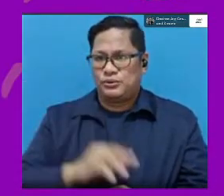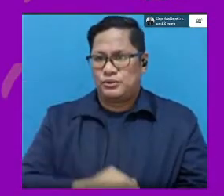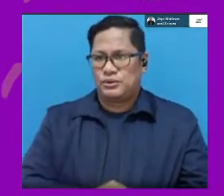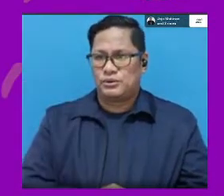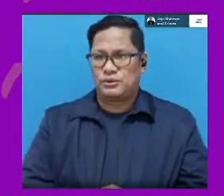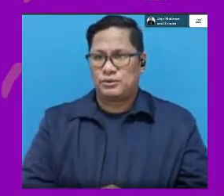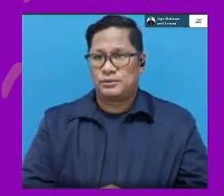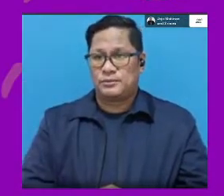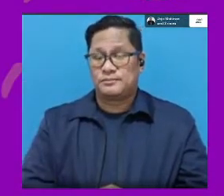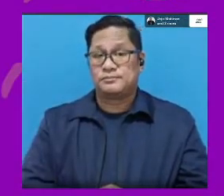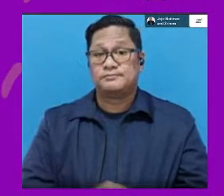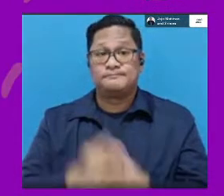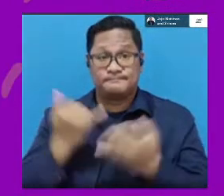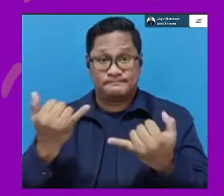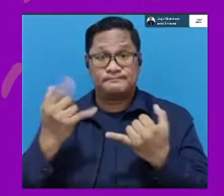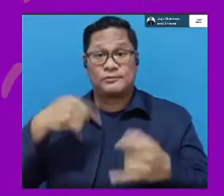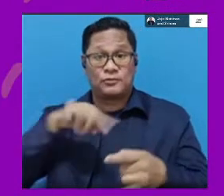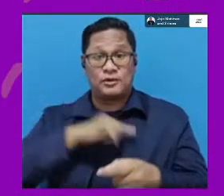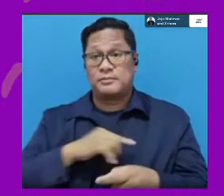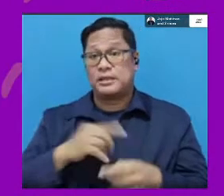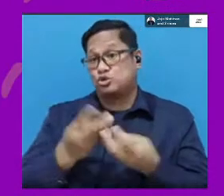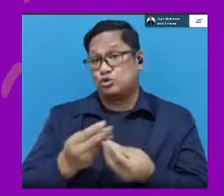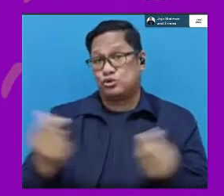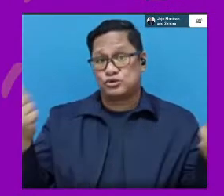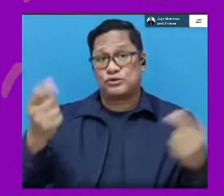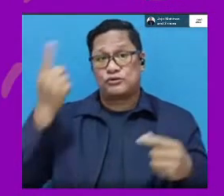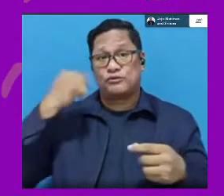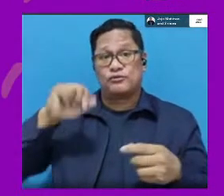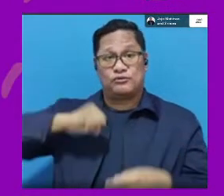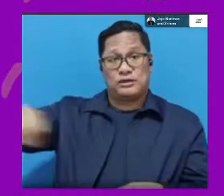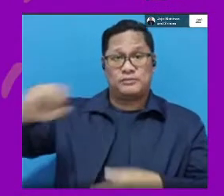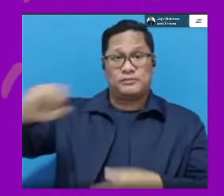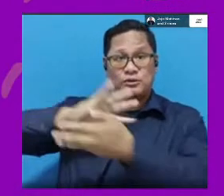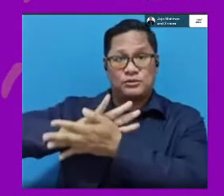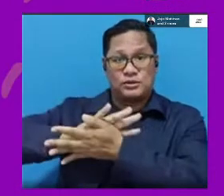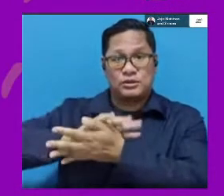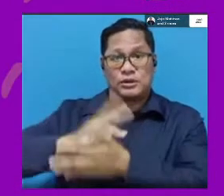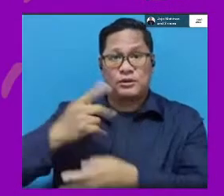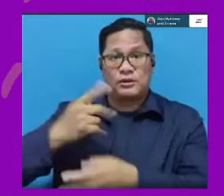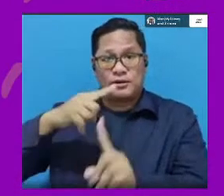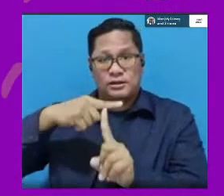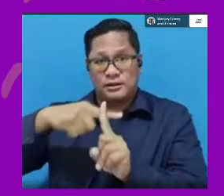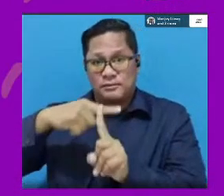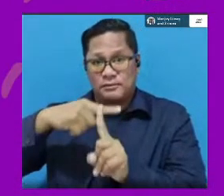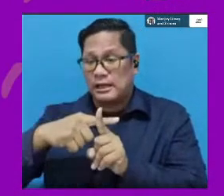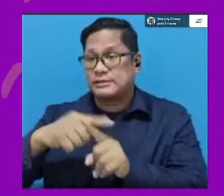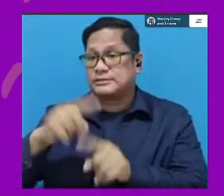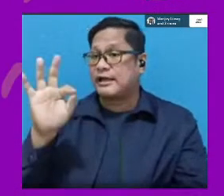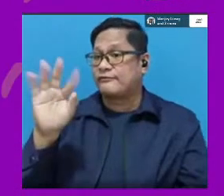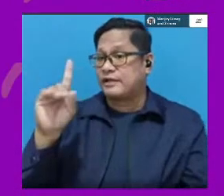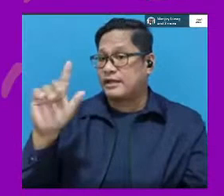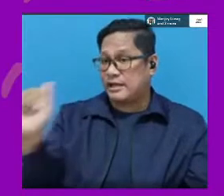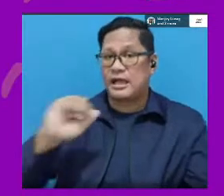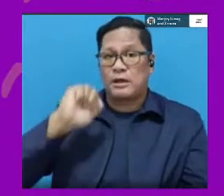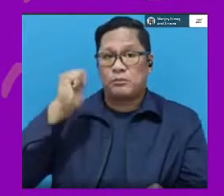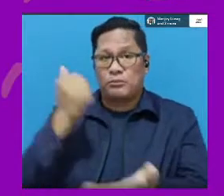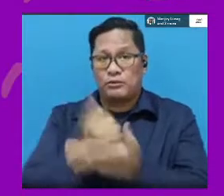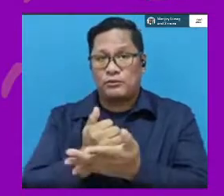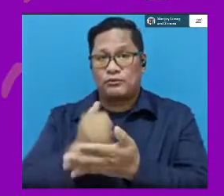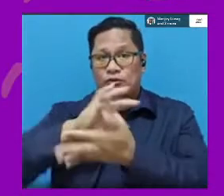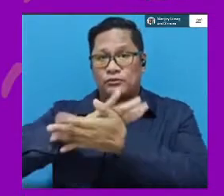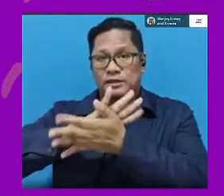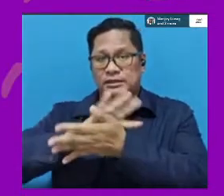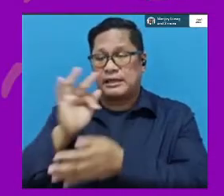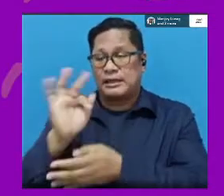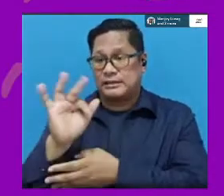So let's be the plus solution laban sa COVID-19. For the plus, we support the FDA-approved COVID-19 vaccines.